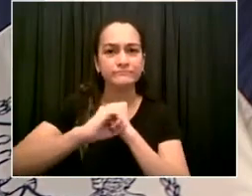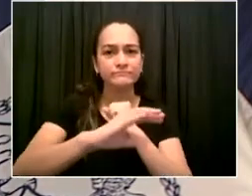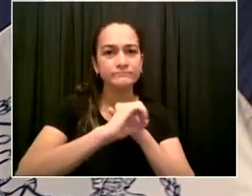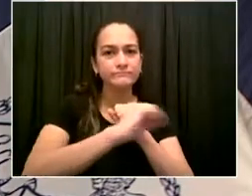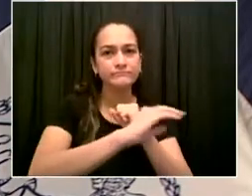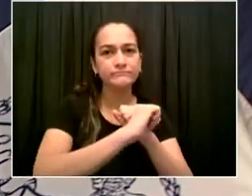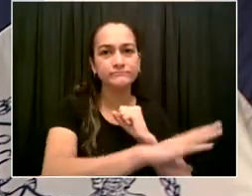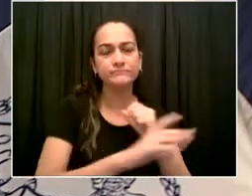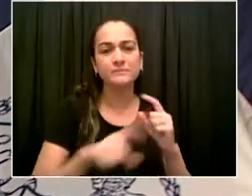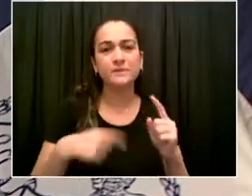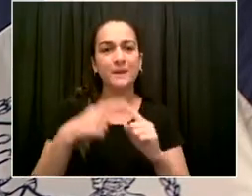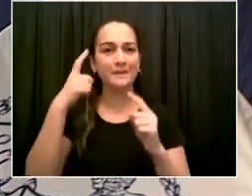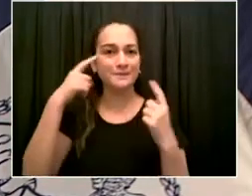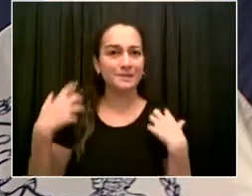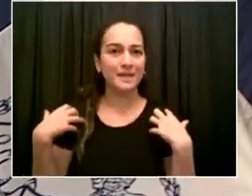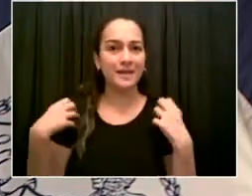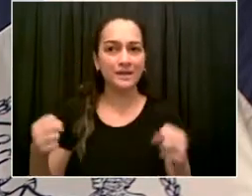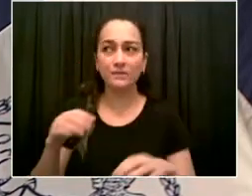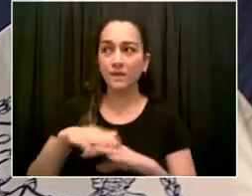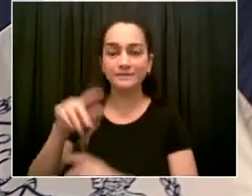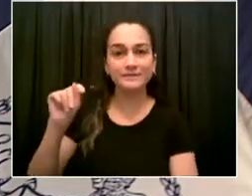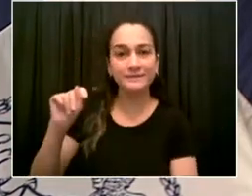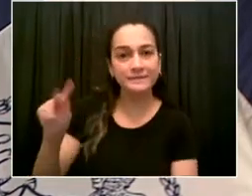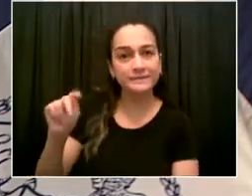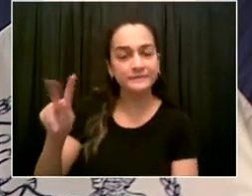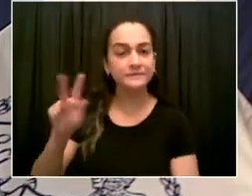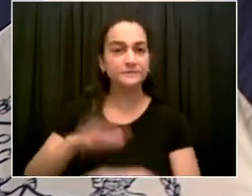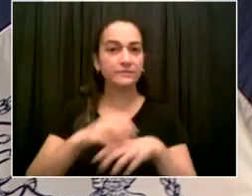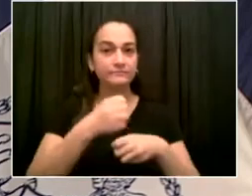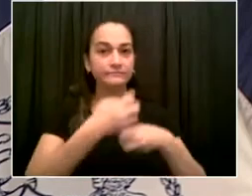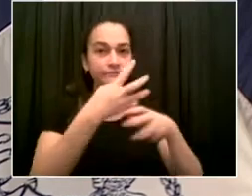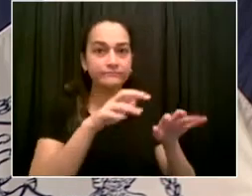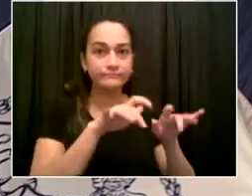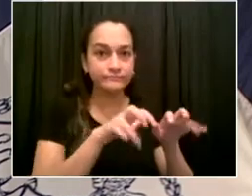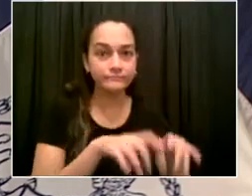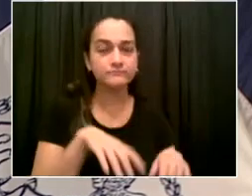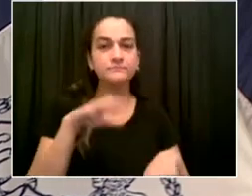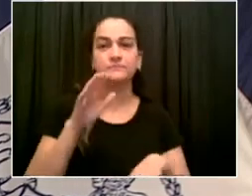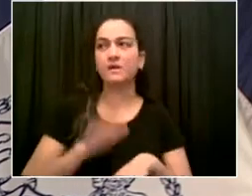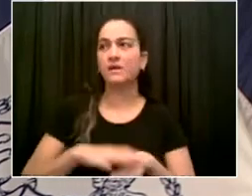so people know help is there for them. Let's roll the ad so everyone can see it.